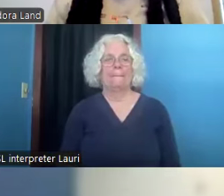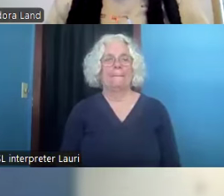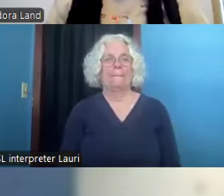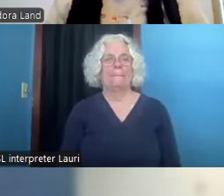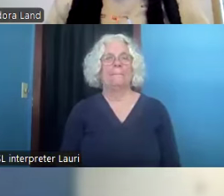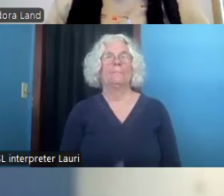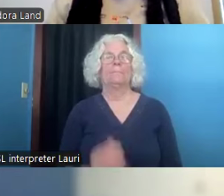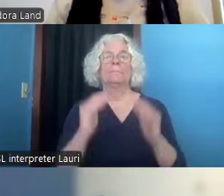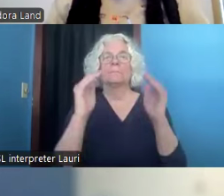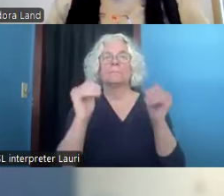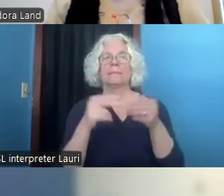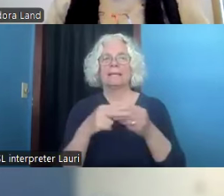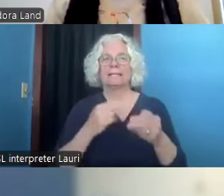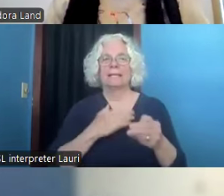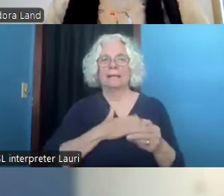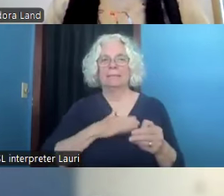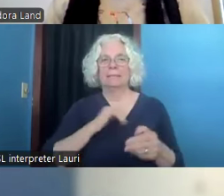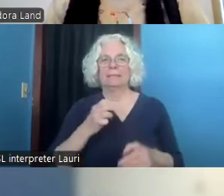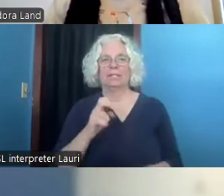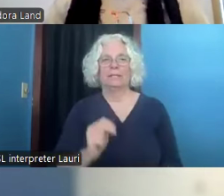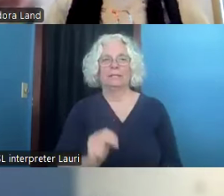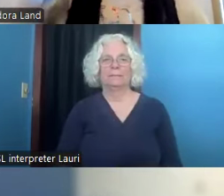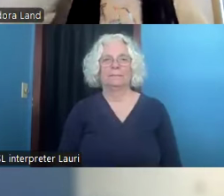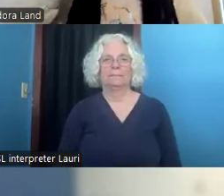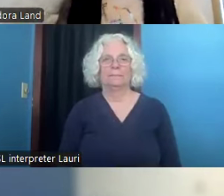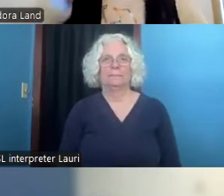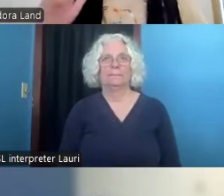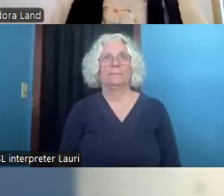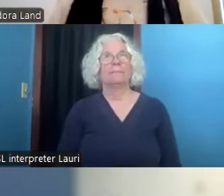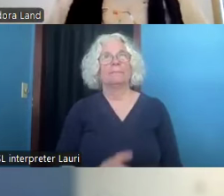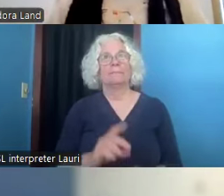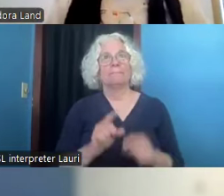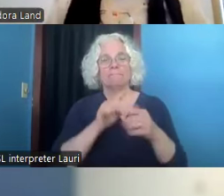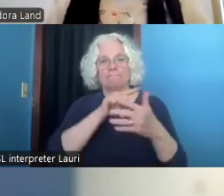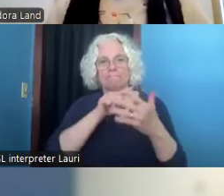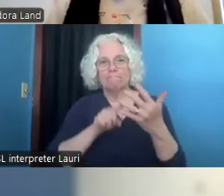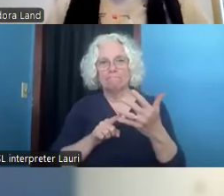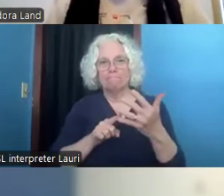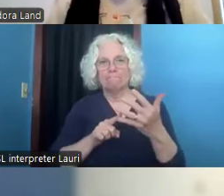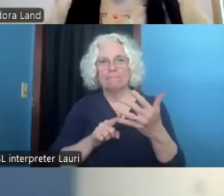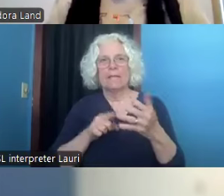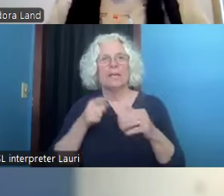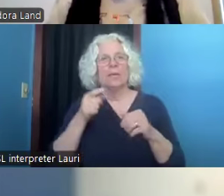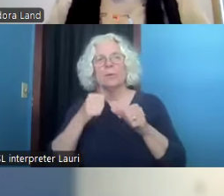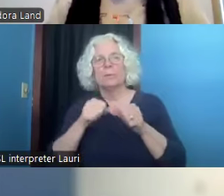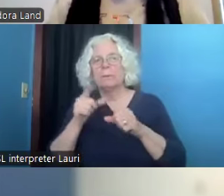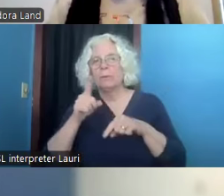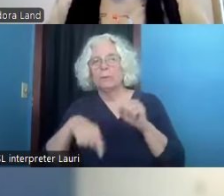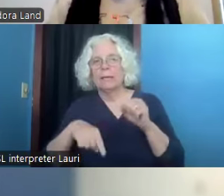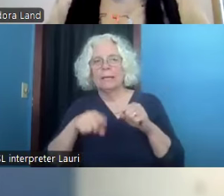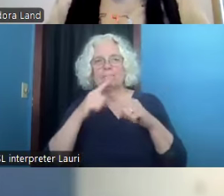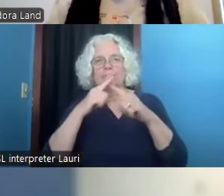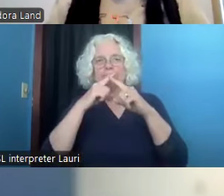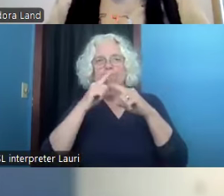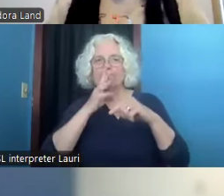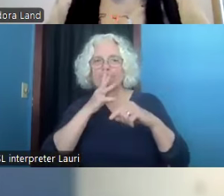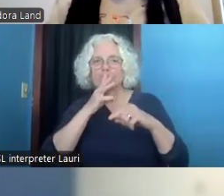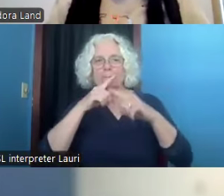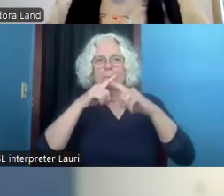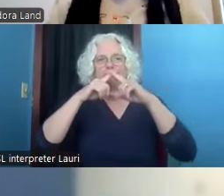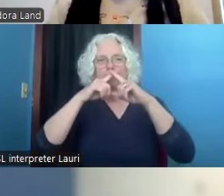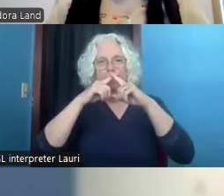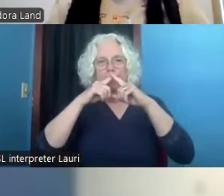Next slide, Jen. This is a friendly reminder that your microphone is muted. Feel free to use the Q&A button at